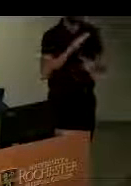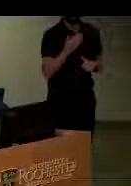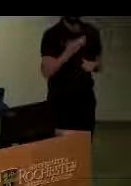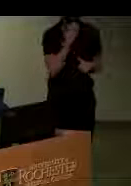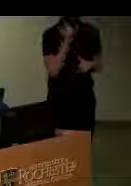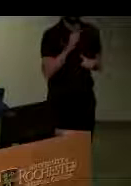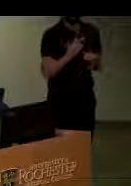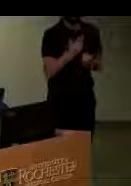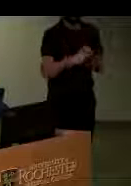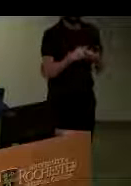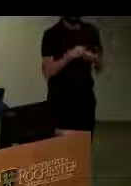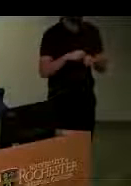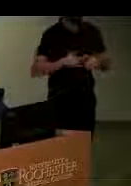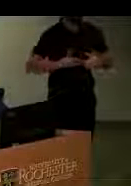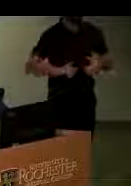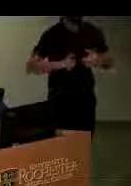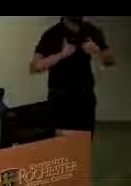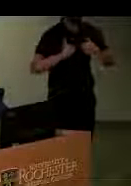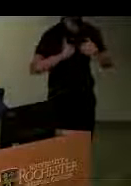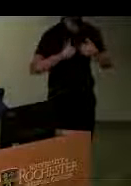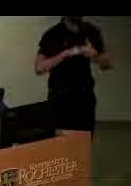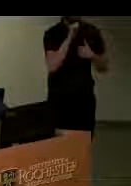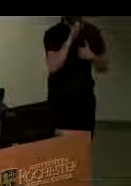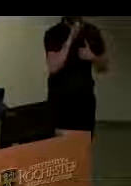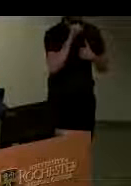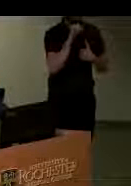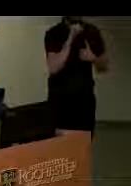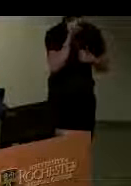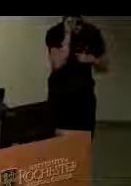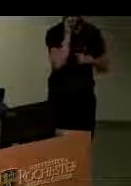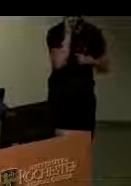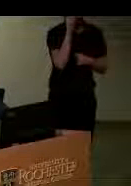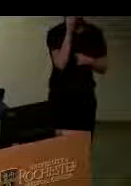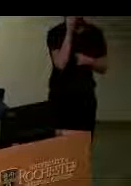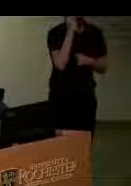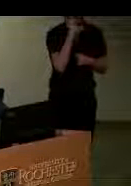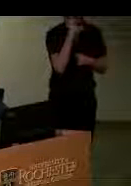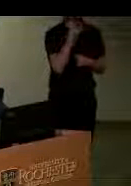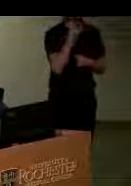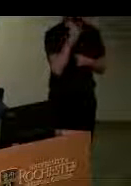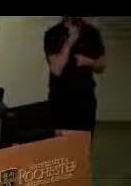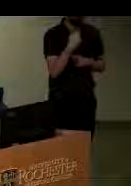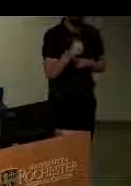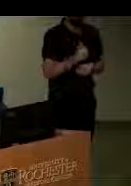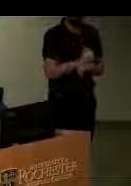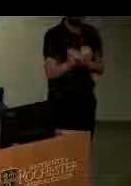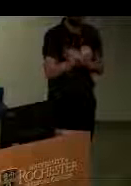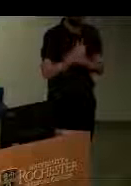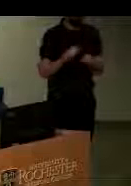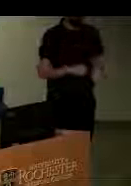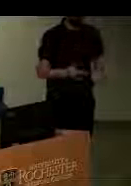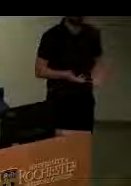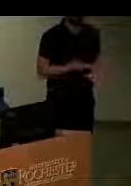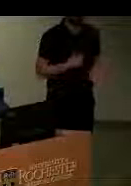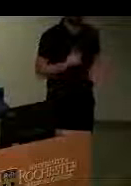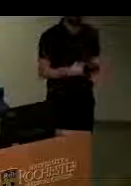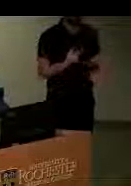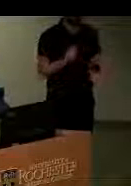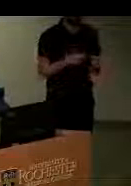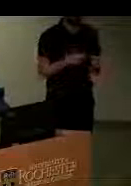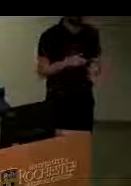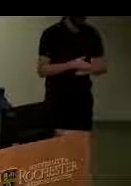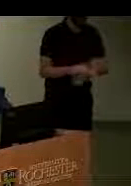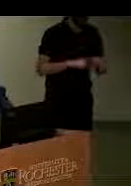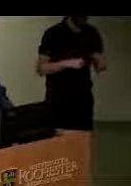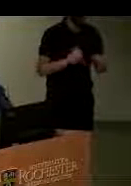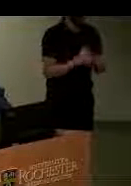in my whole life. There's not even the shred of a doubt. I love being here. I'll tell you what happened to me afterwards, but I love being